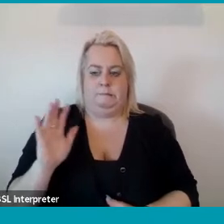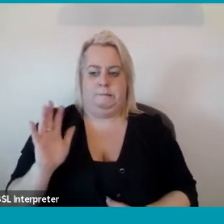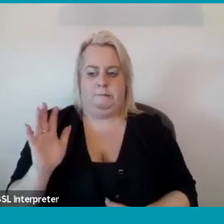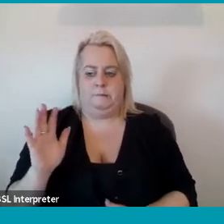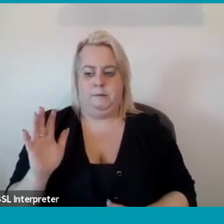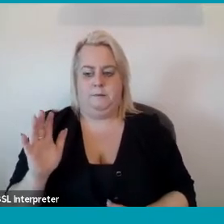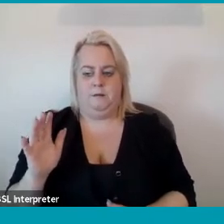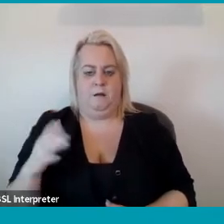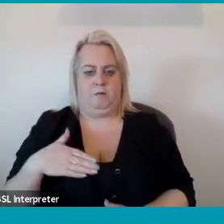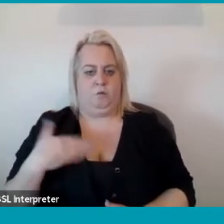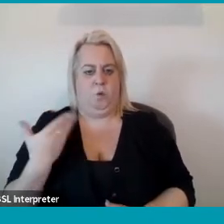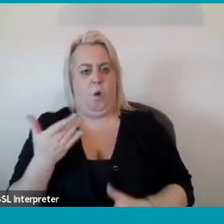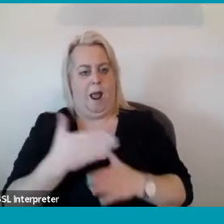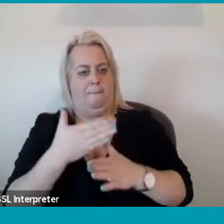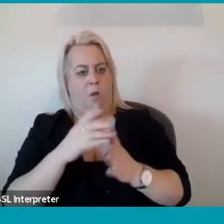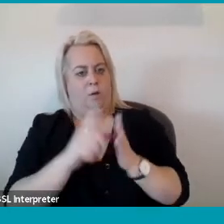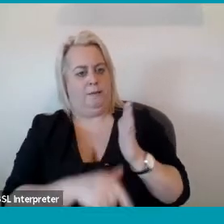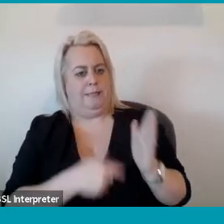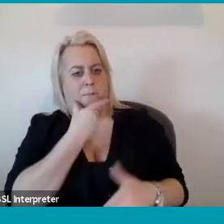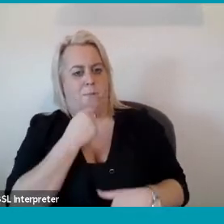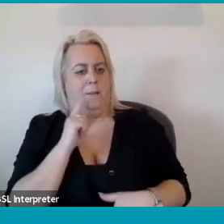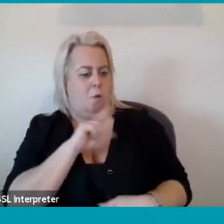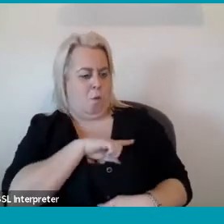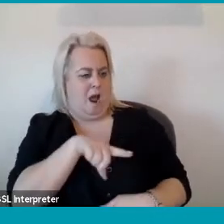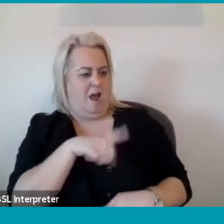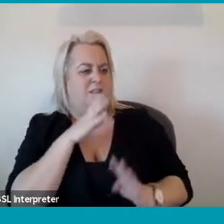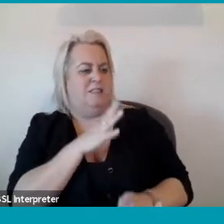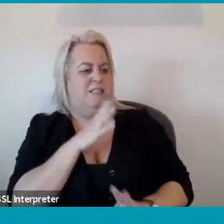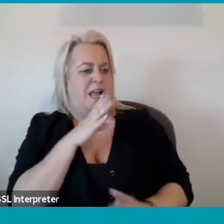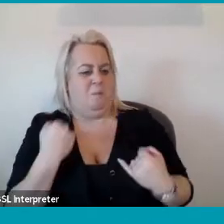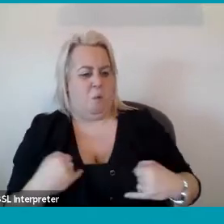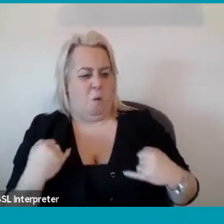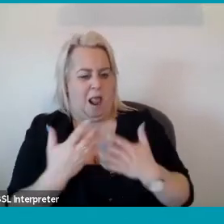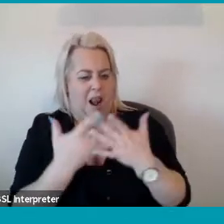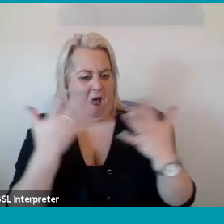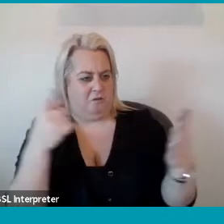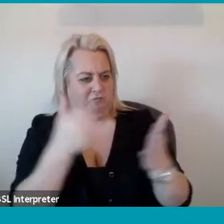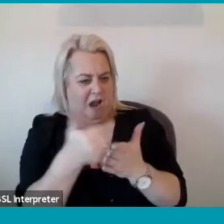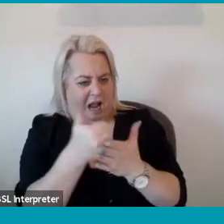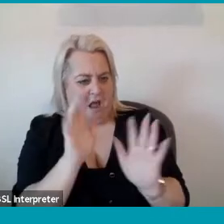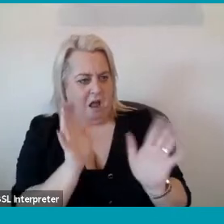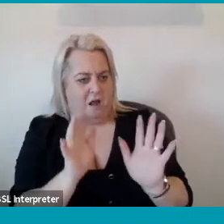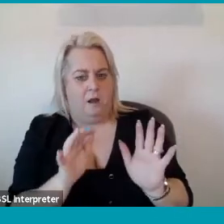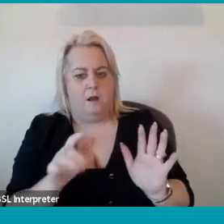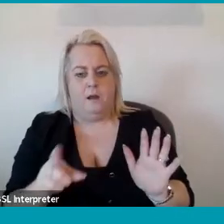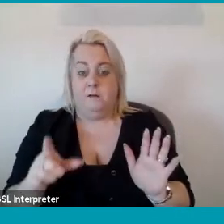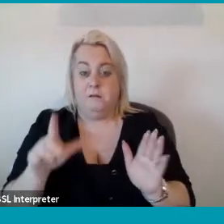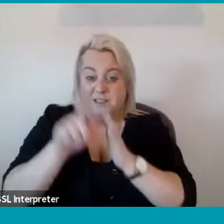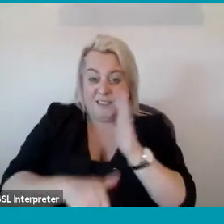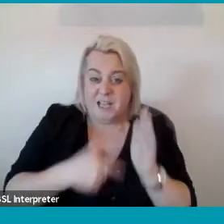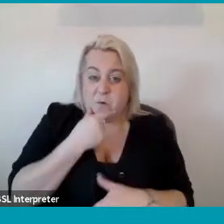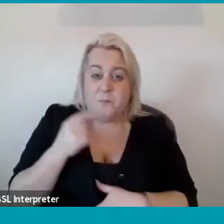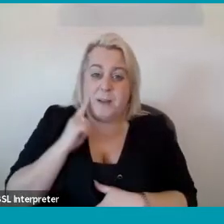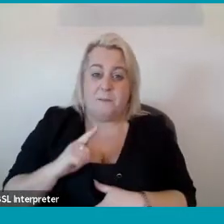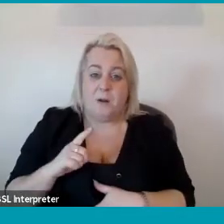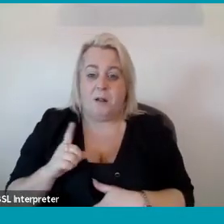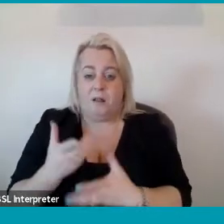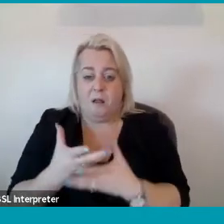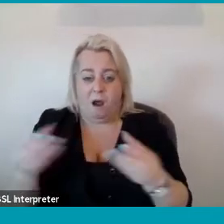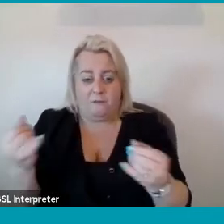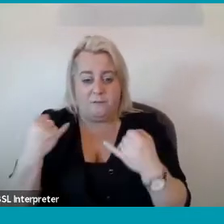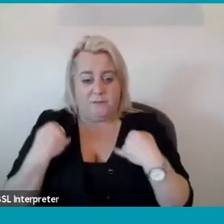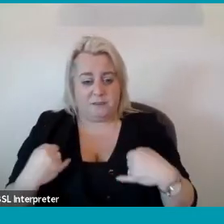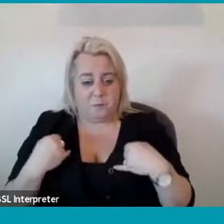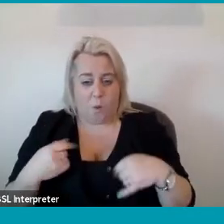people who are going to be off sick all the time? So what do you think? Disabled people, do we have more time off sick than non-disabled people, the same amount of